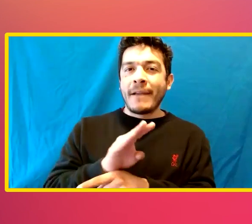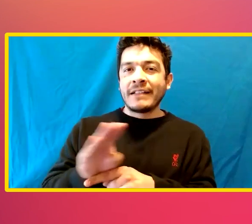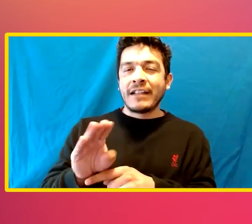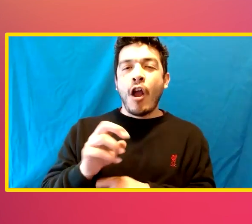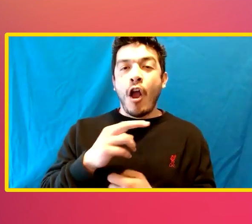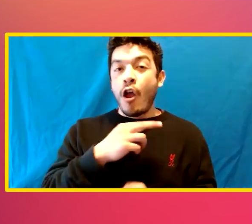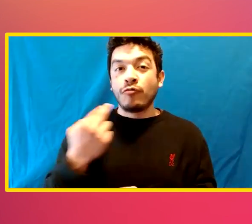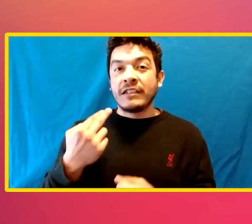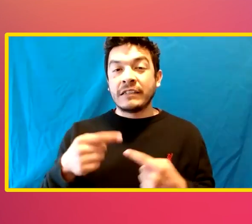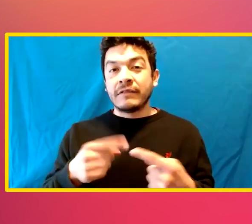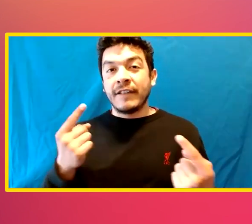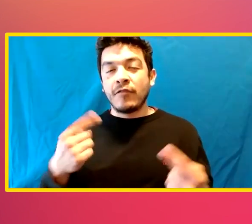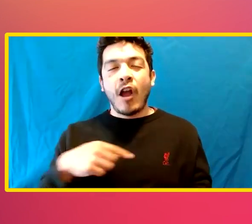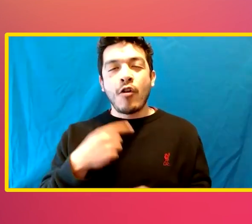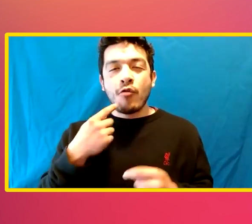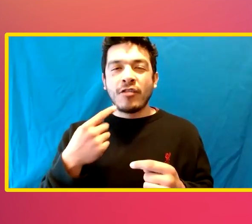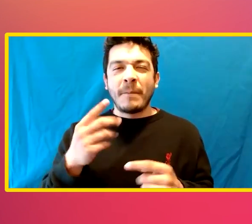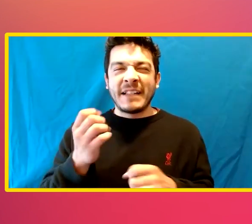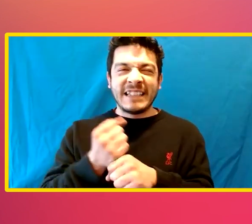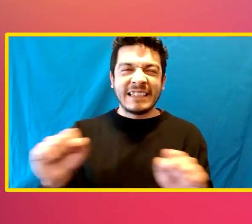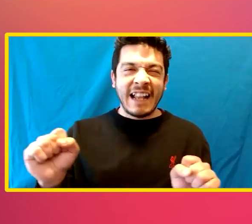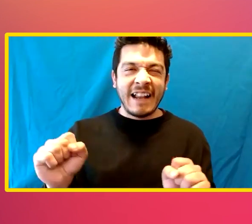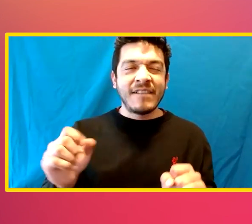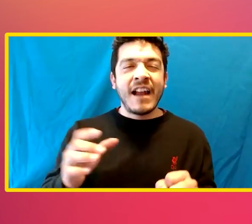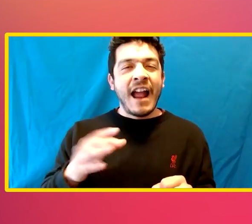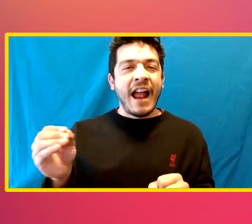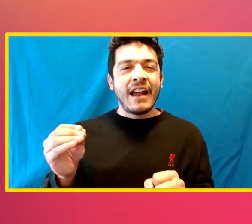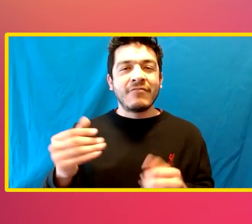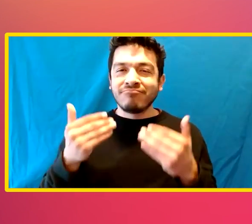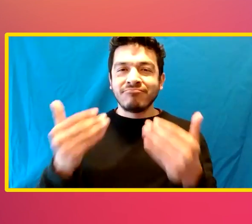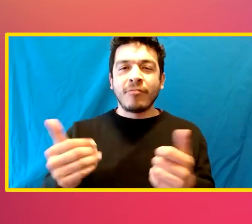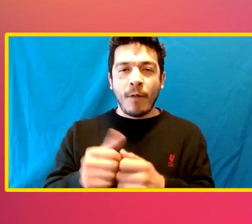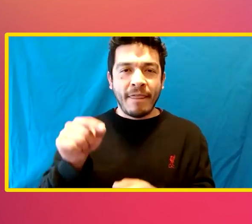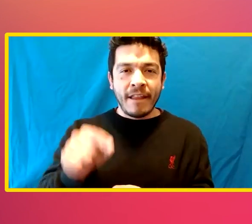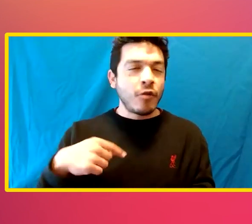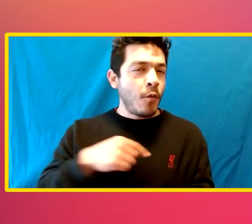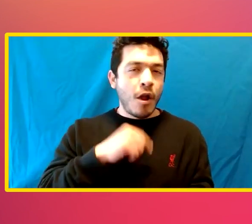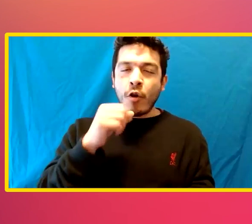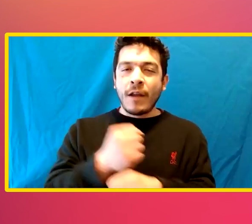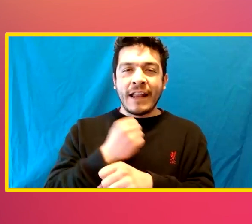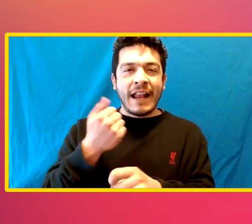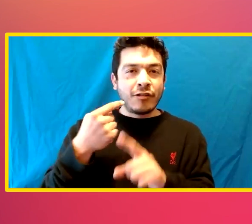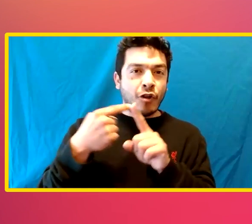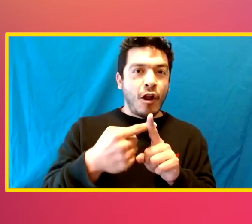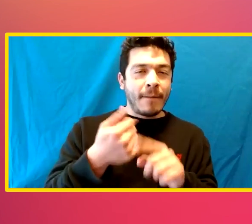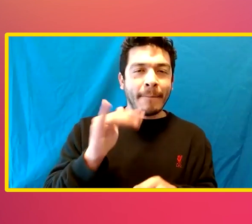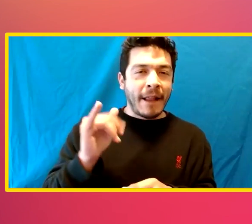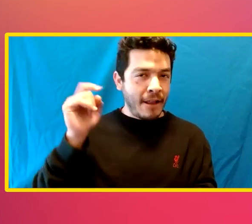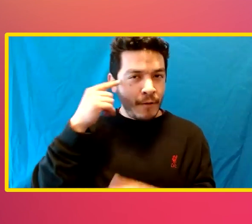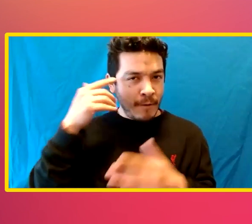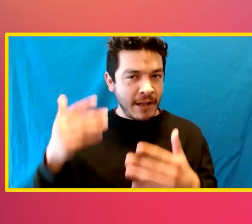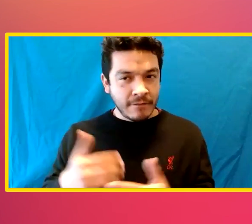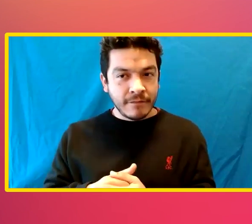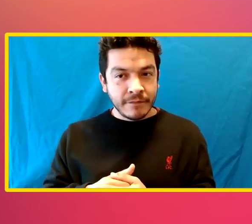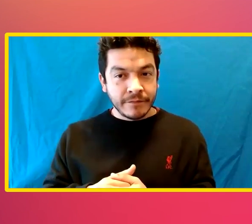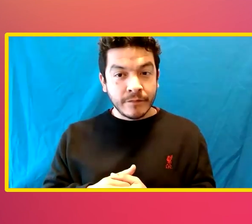risk averse, and so we're gonna hedge our bets and take the most conservative view possible of all this, so we don't get in the crosshairs of anybody.